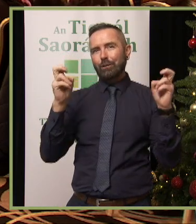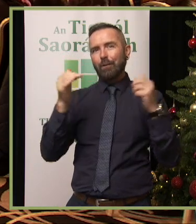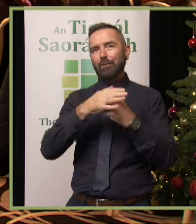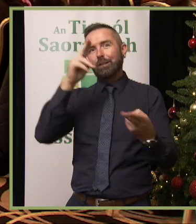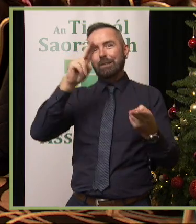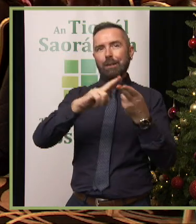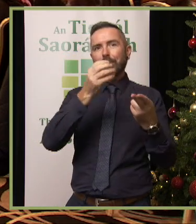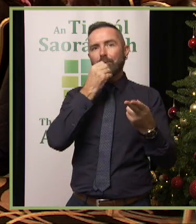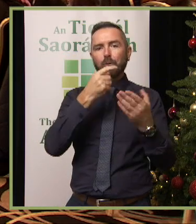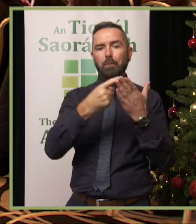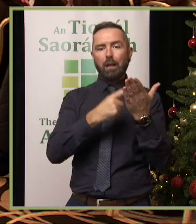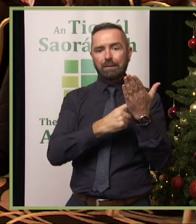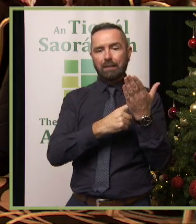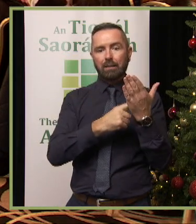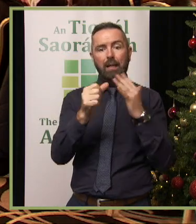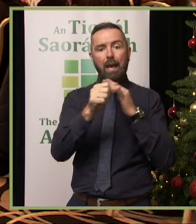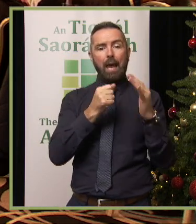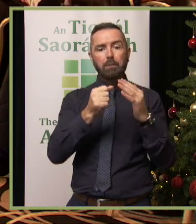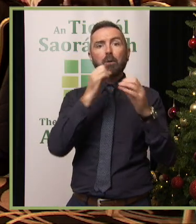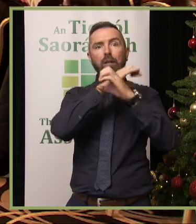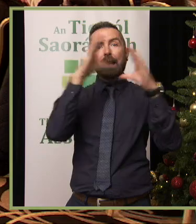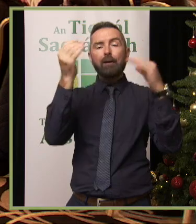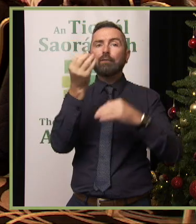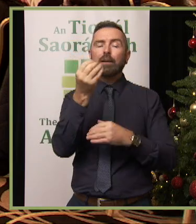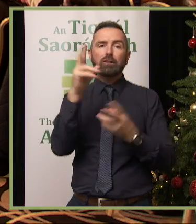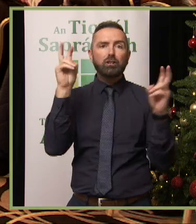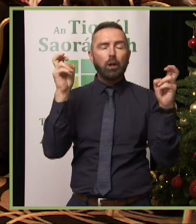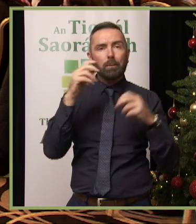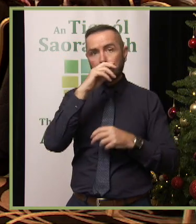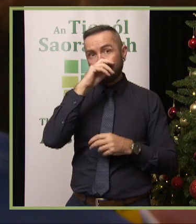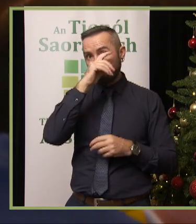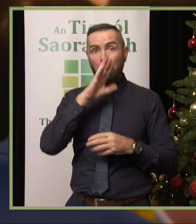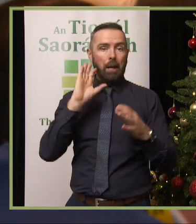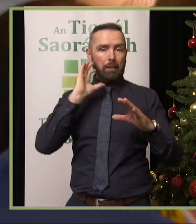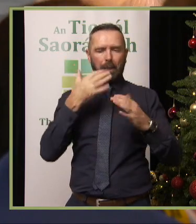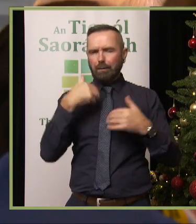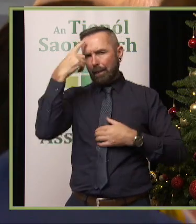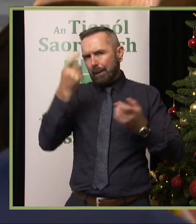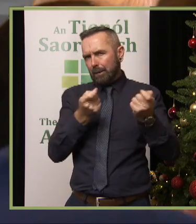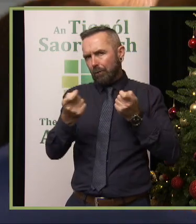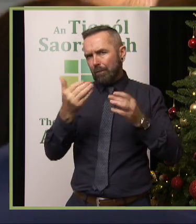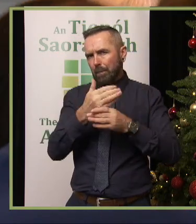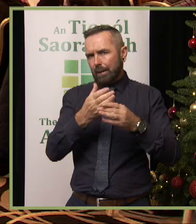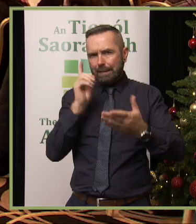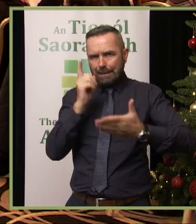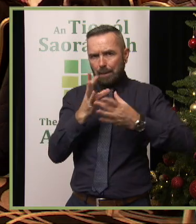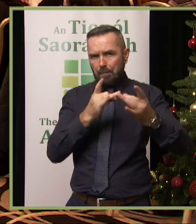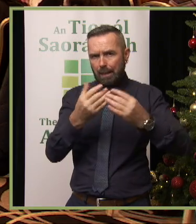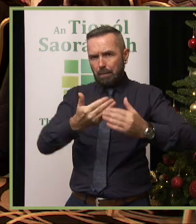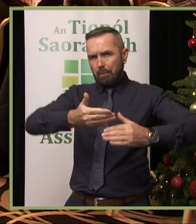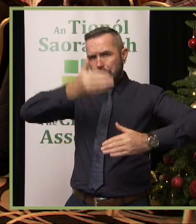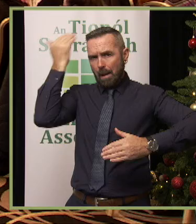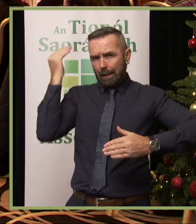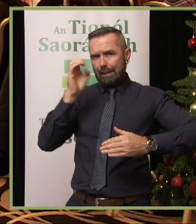food policy from the experts? Because it's governed, my understanding is by decisions that were made in the EU whenever.